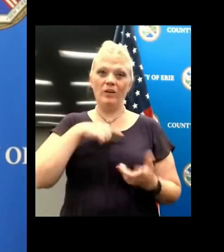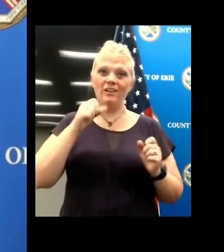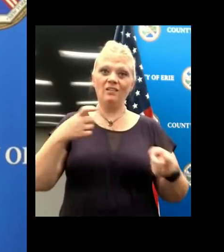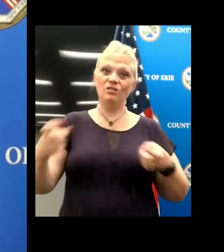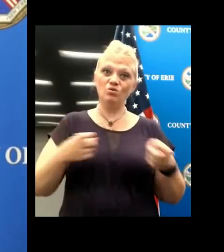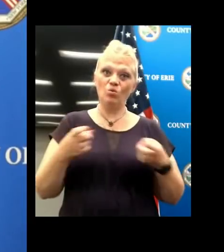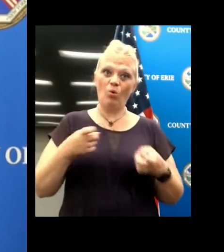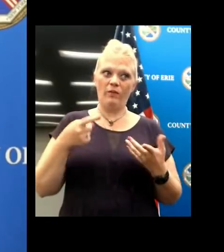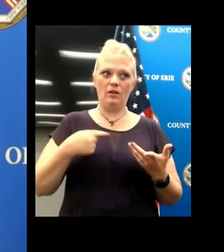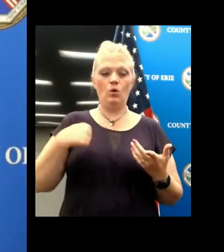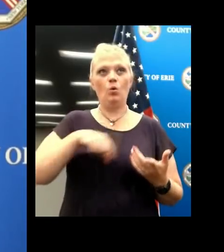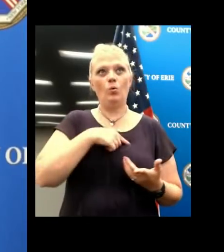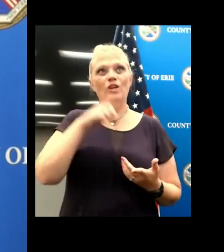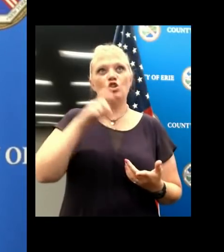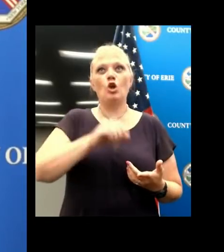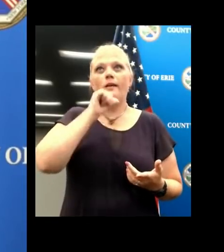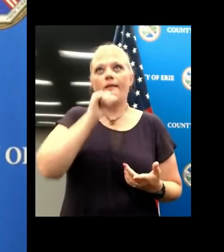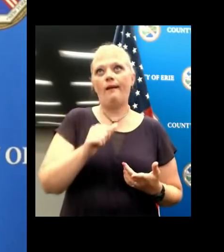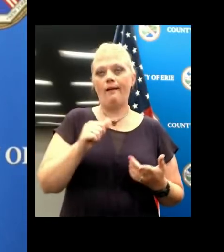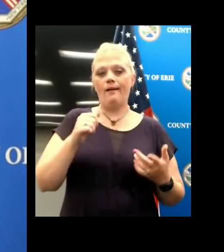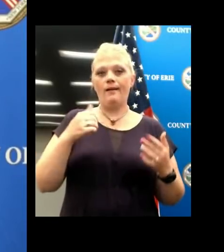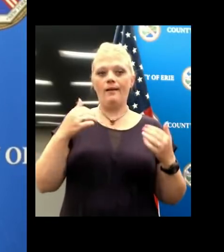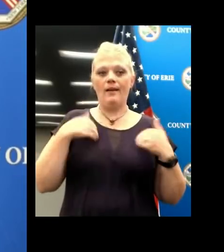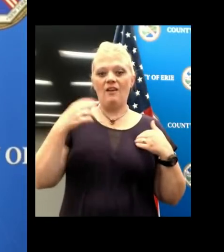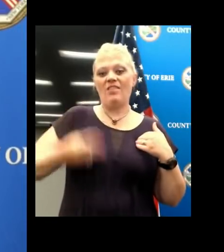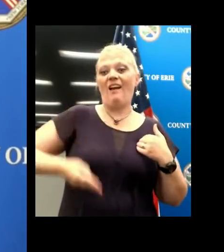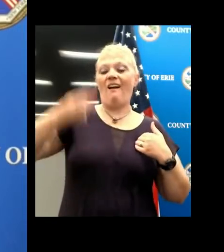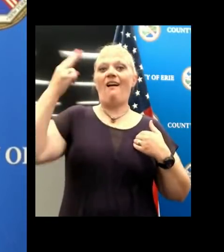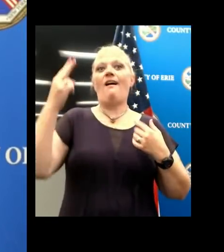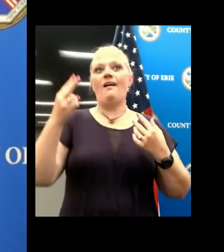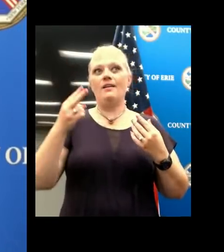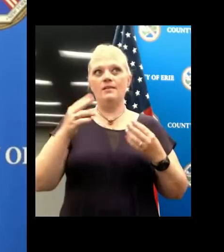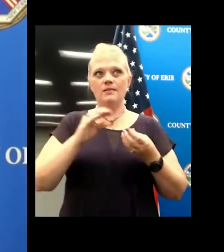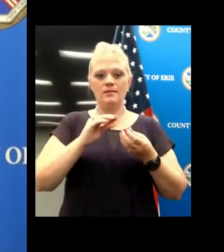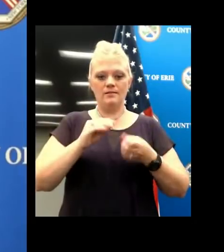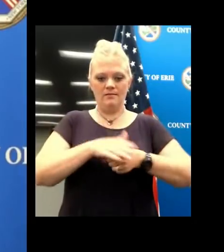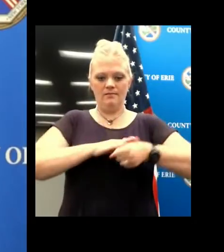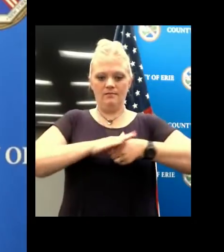this. We should not be the highest region in New York